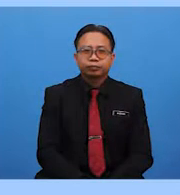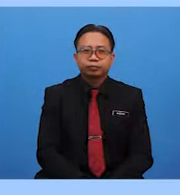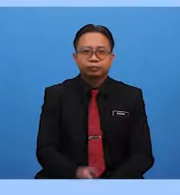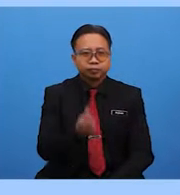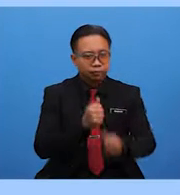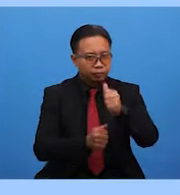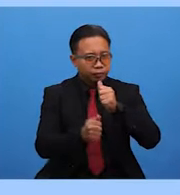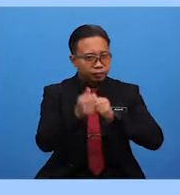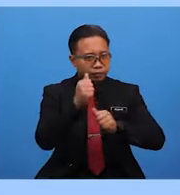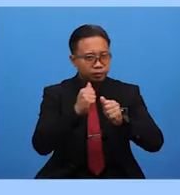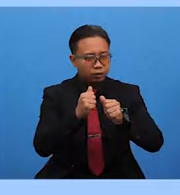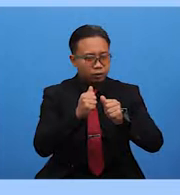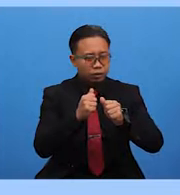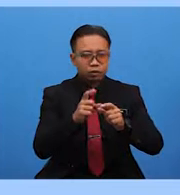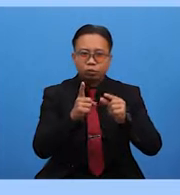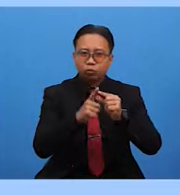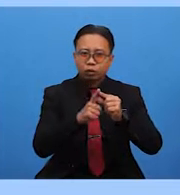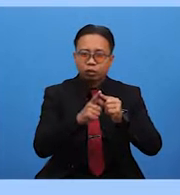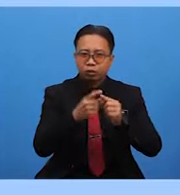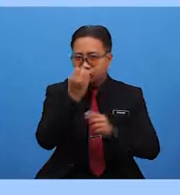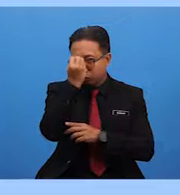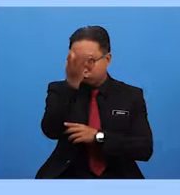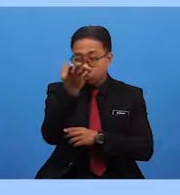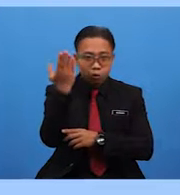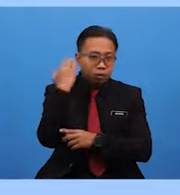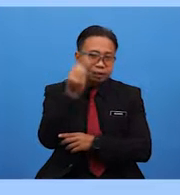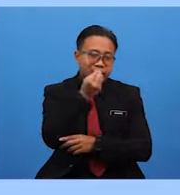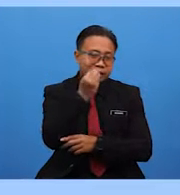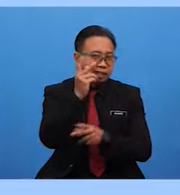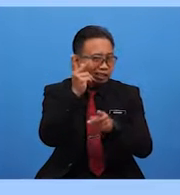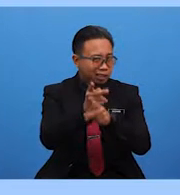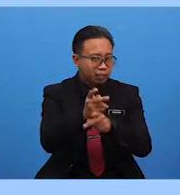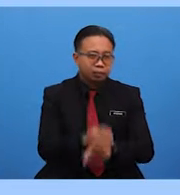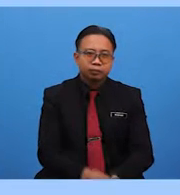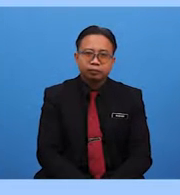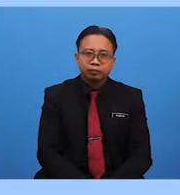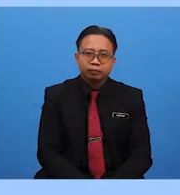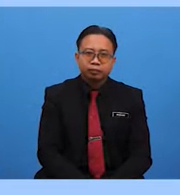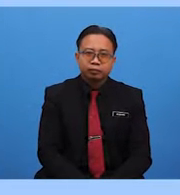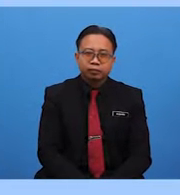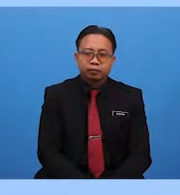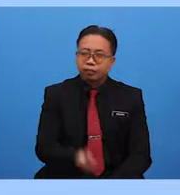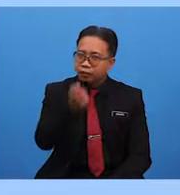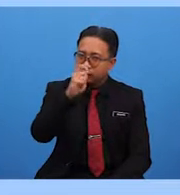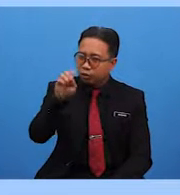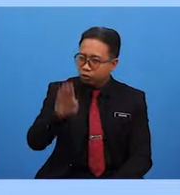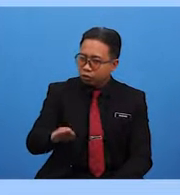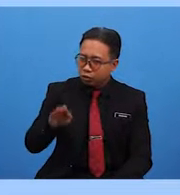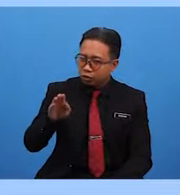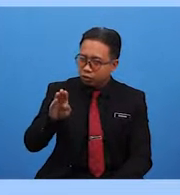Action words. Told, eat, keep. People or person, the